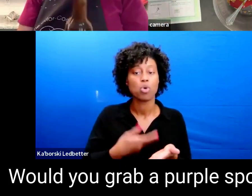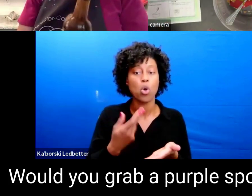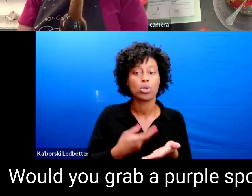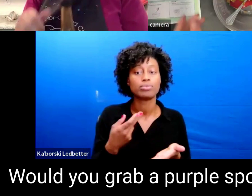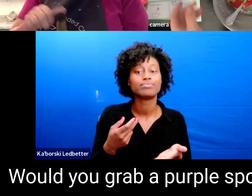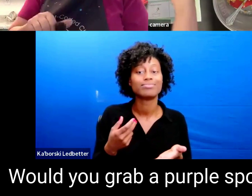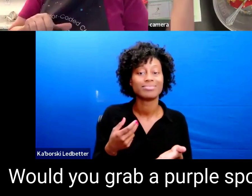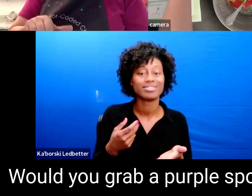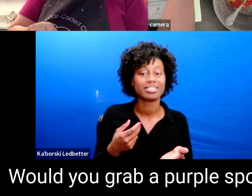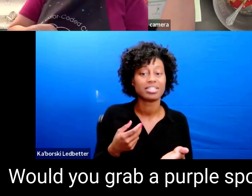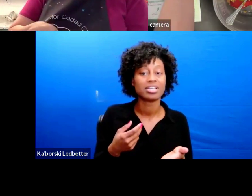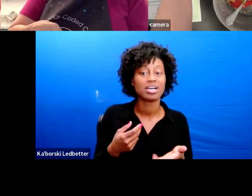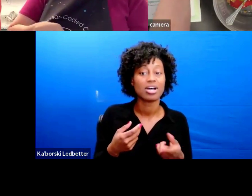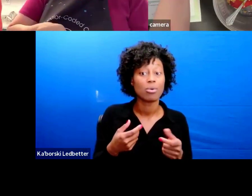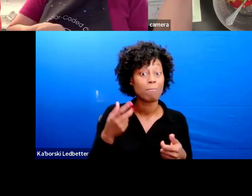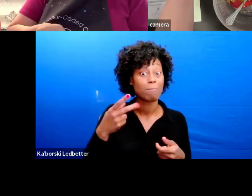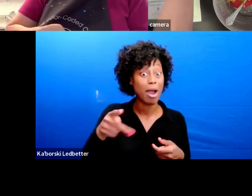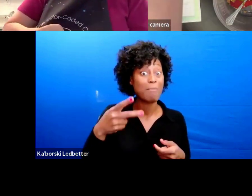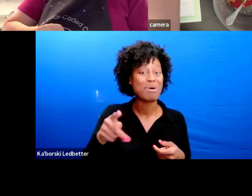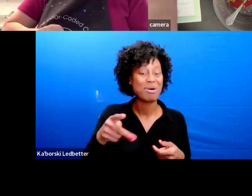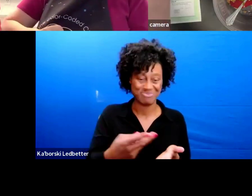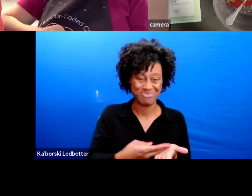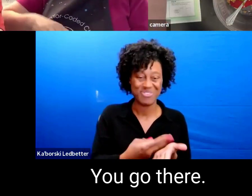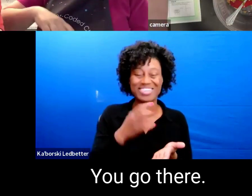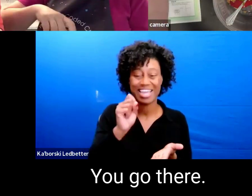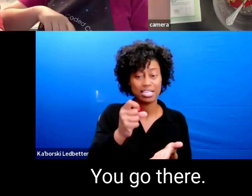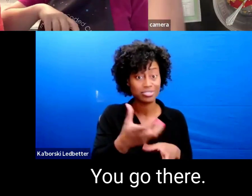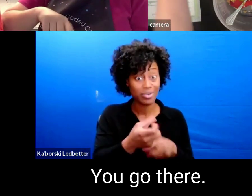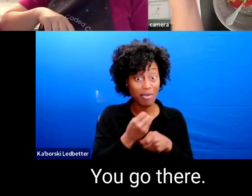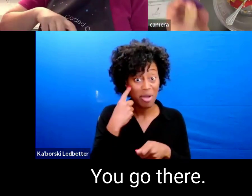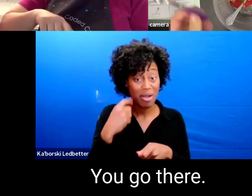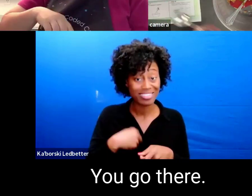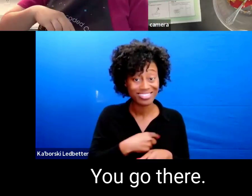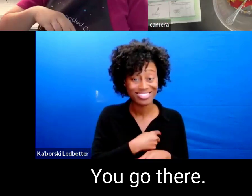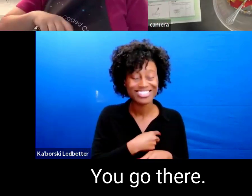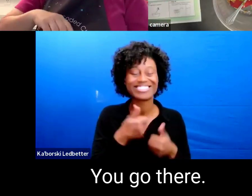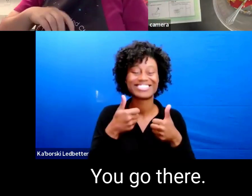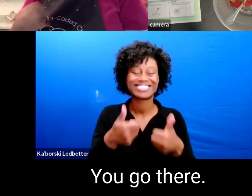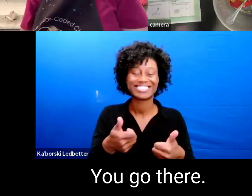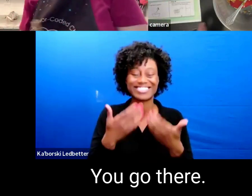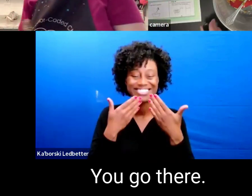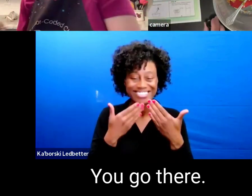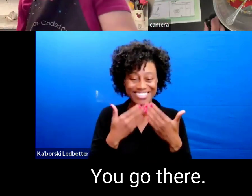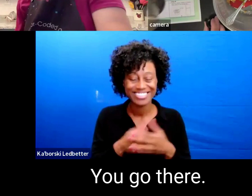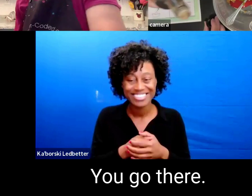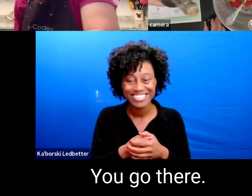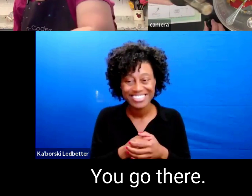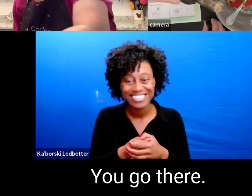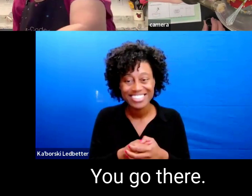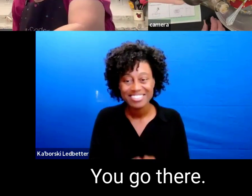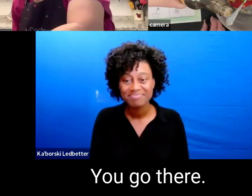All right, would you grab a purple spoon? There you go.